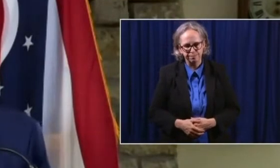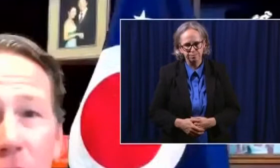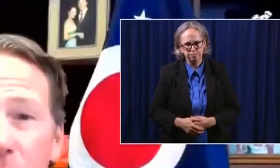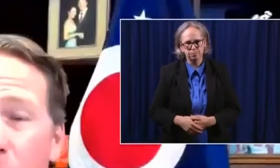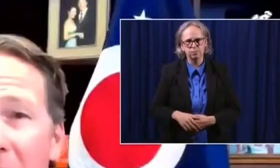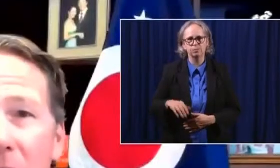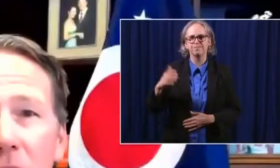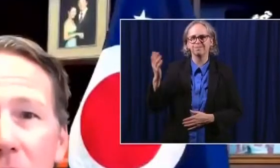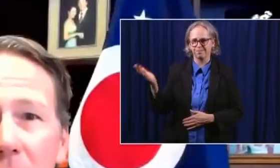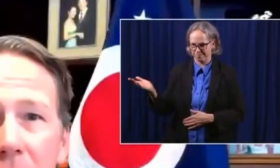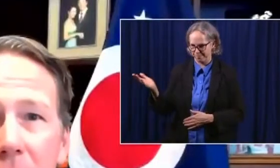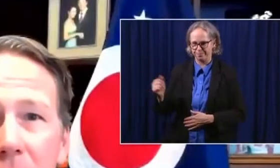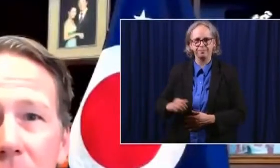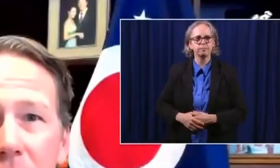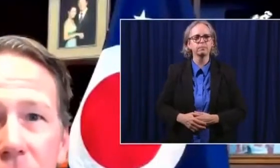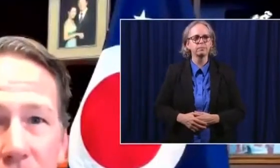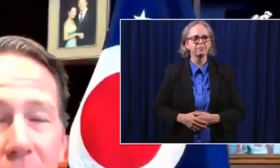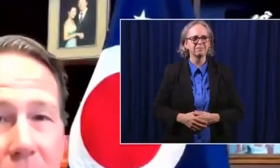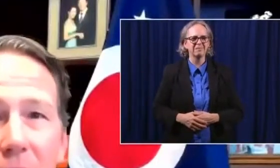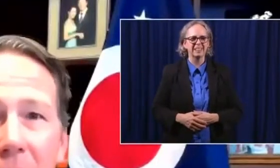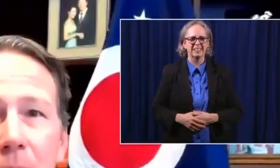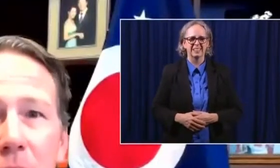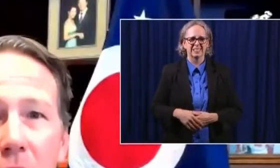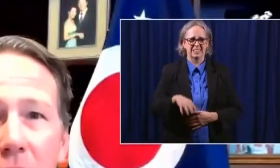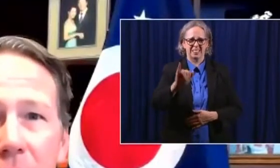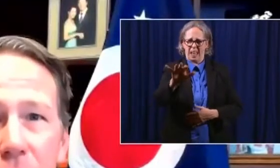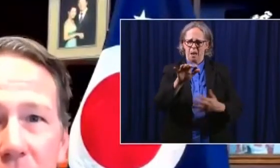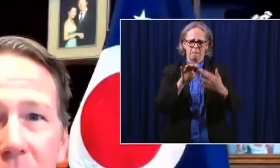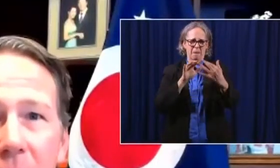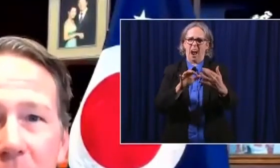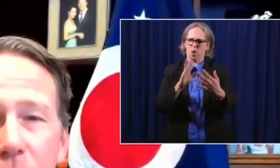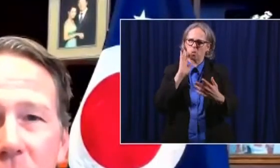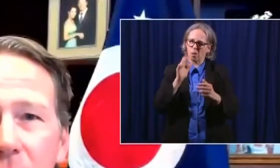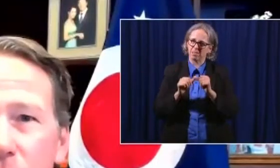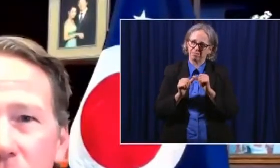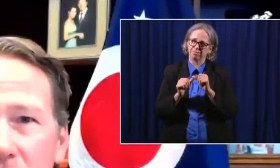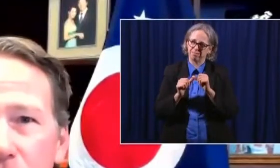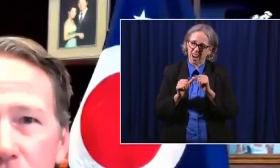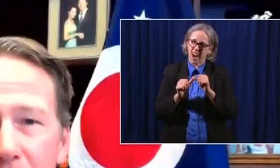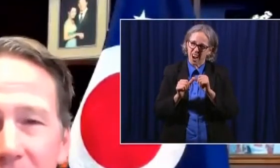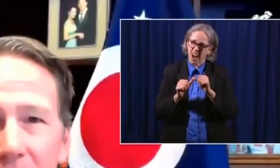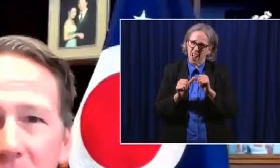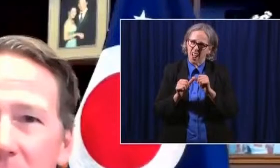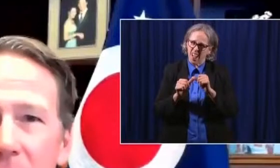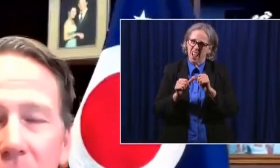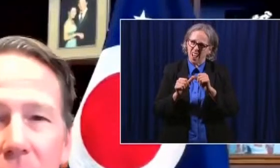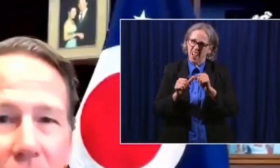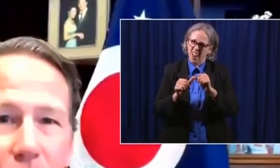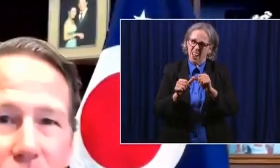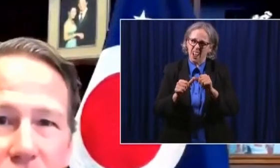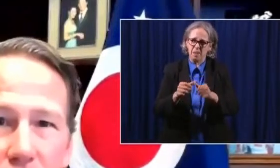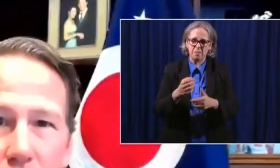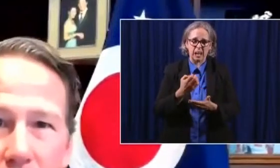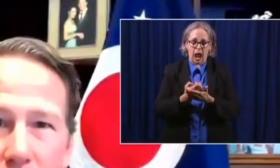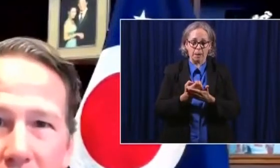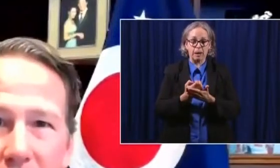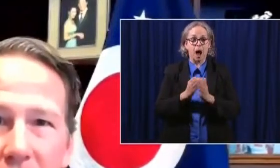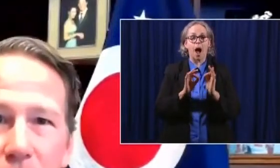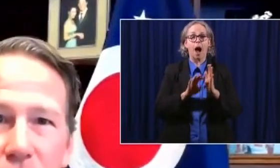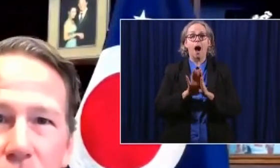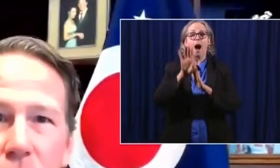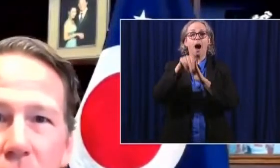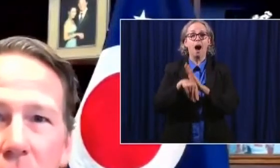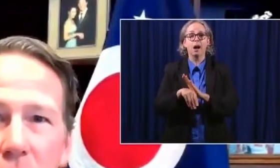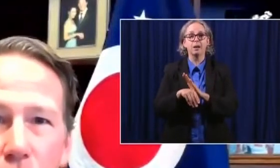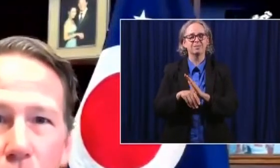be a battle for a while. It's going to take time for the economy to recover when you come through a pandemic. The virus isn't going away